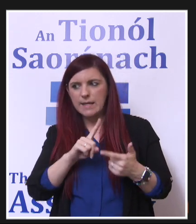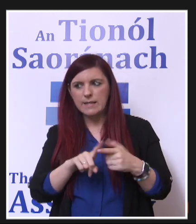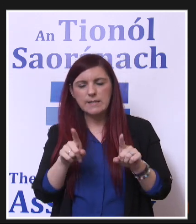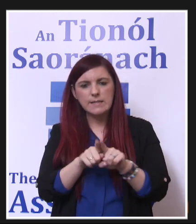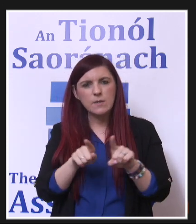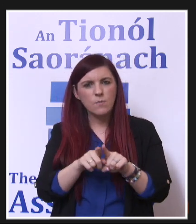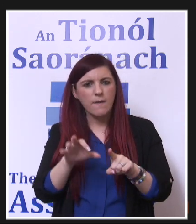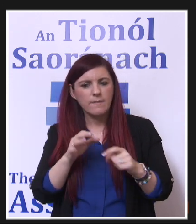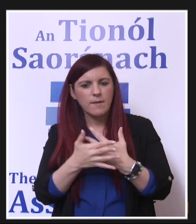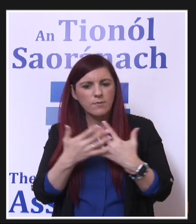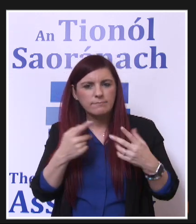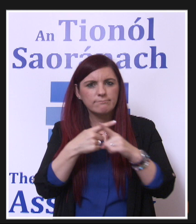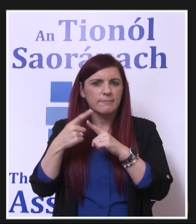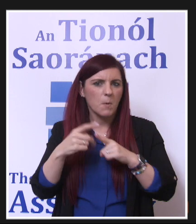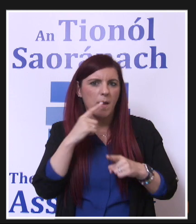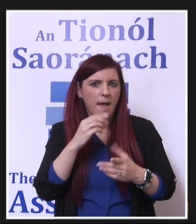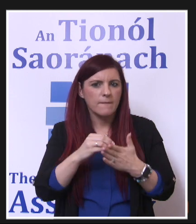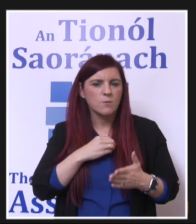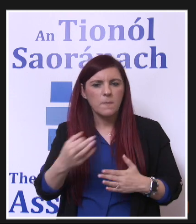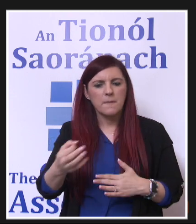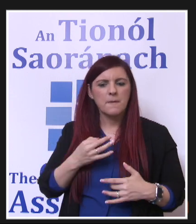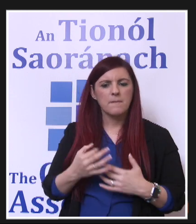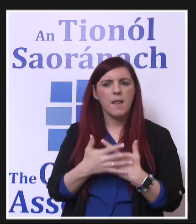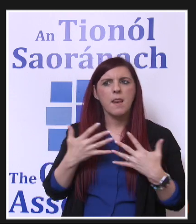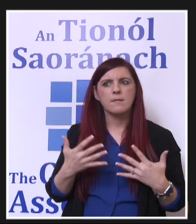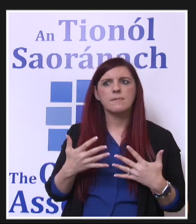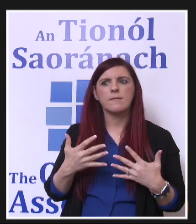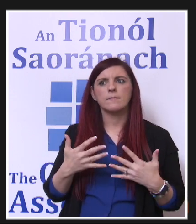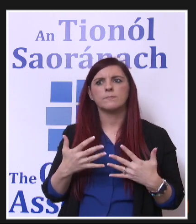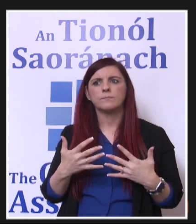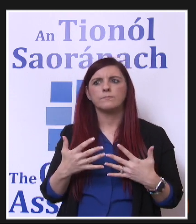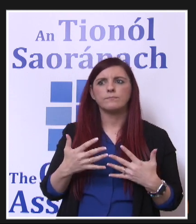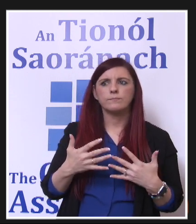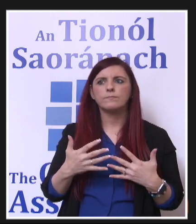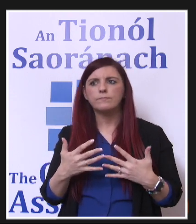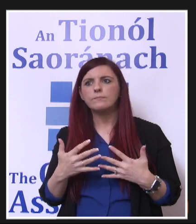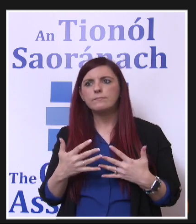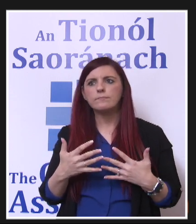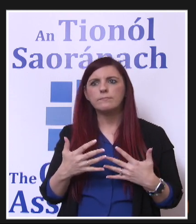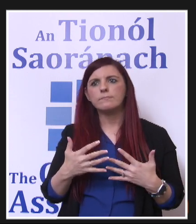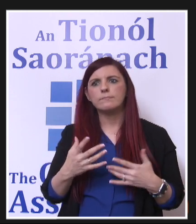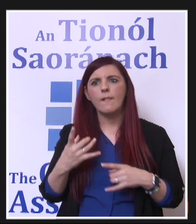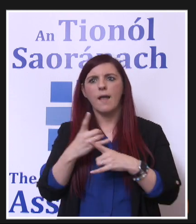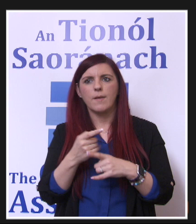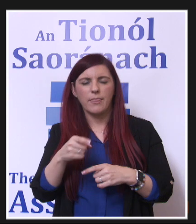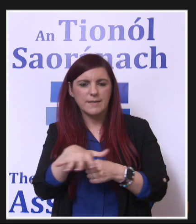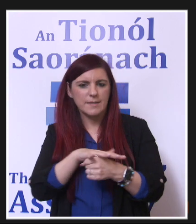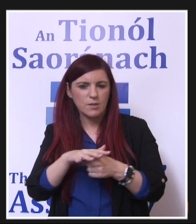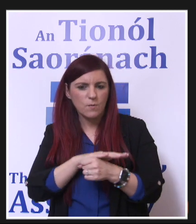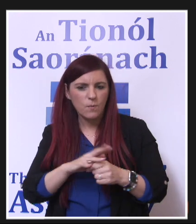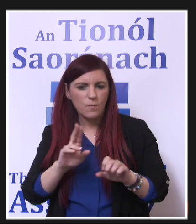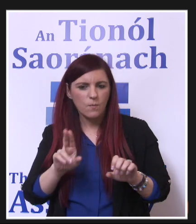of security. We have to give a lot of skills to the district, because we cannot